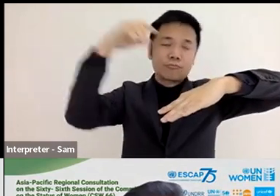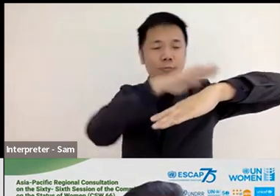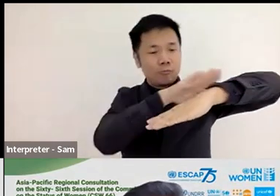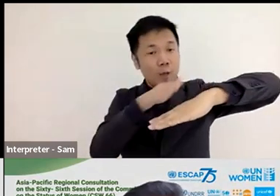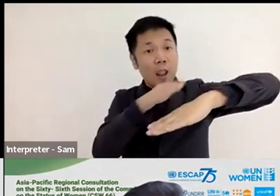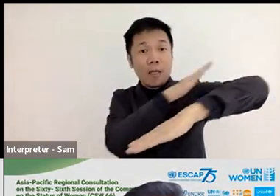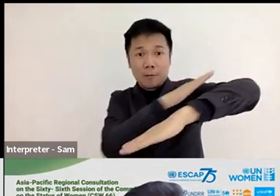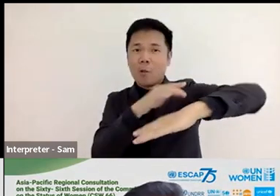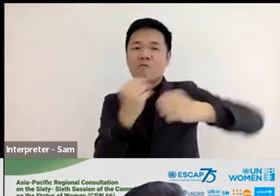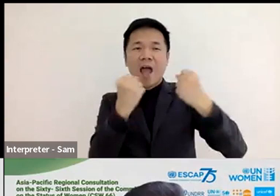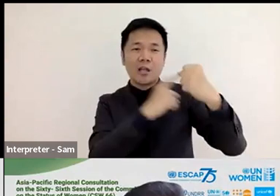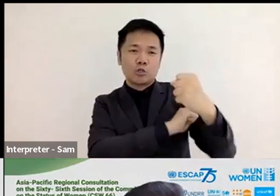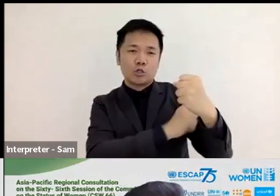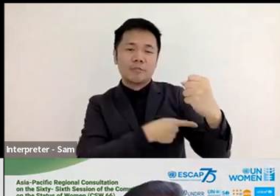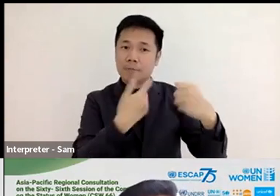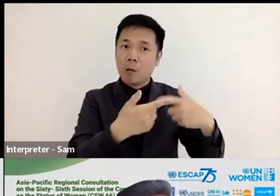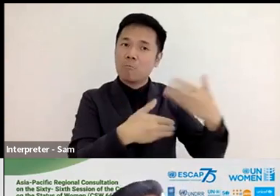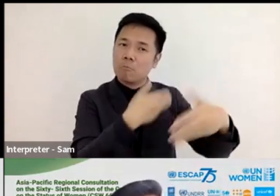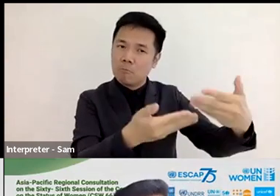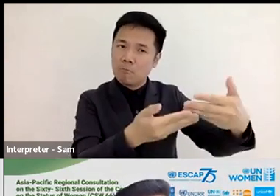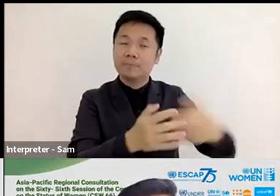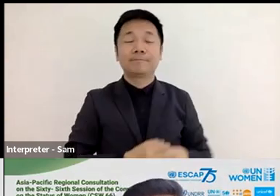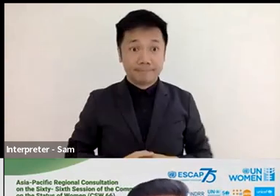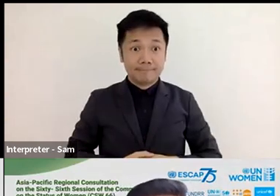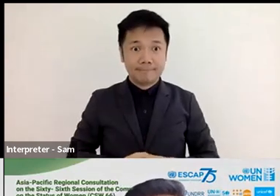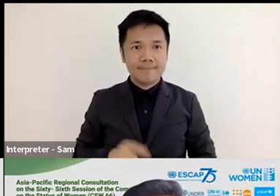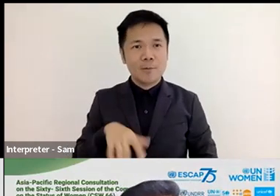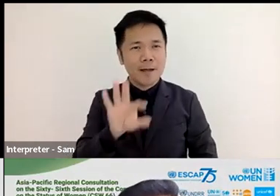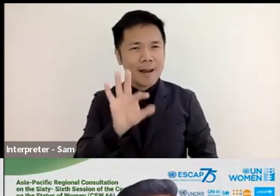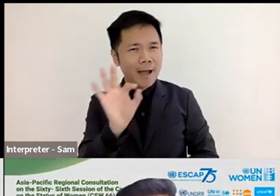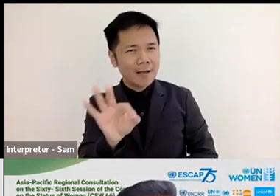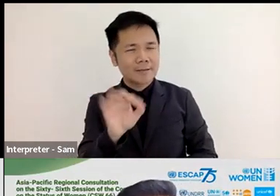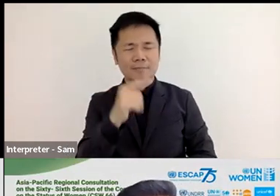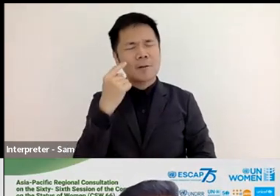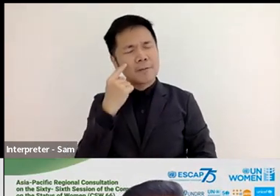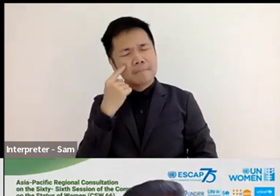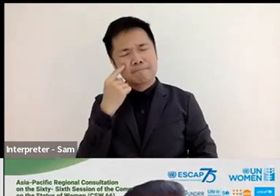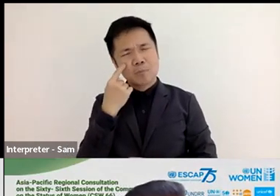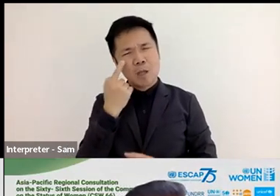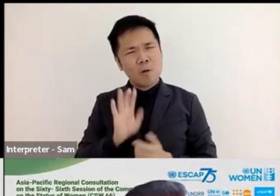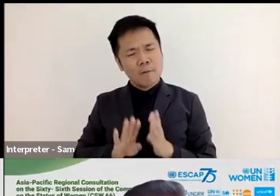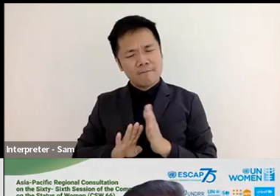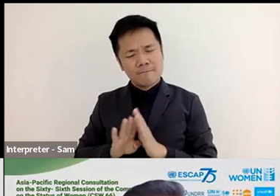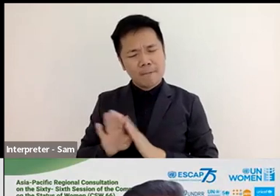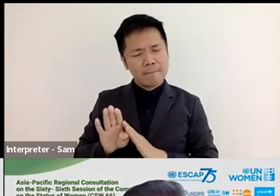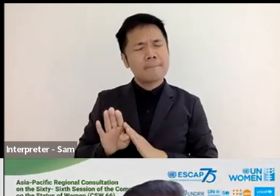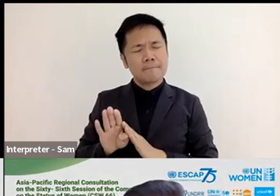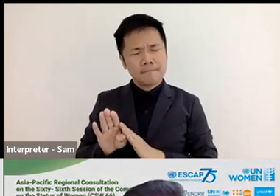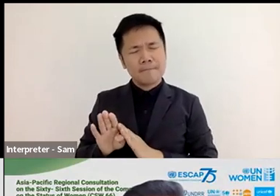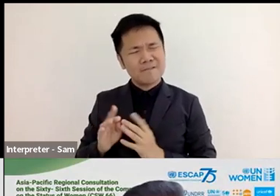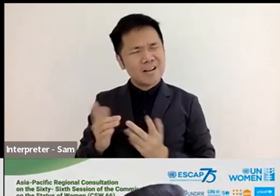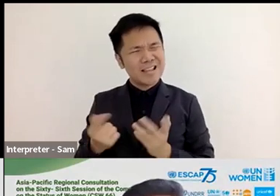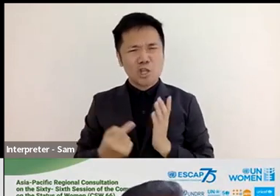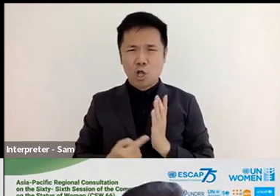your question specifically, I think to have a better access to finance and